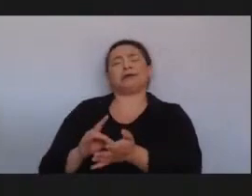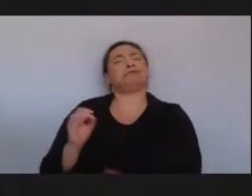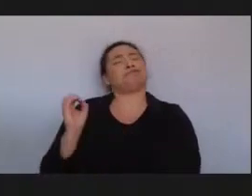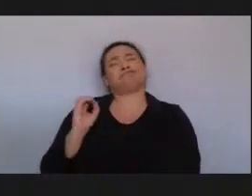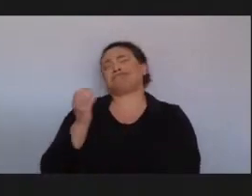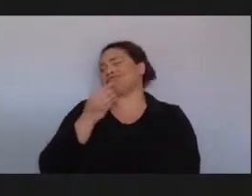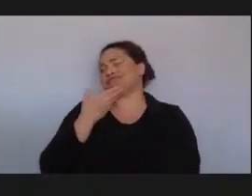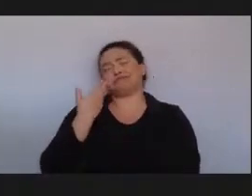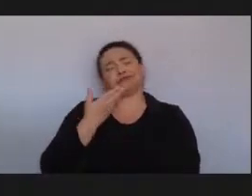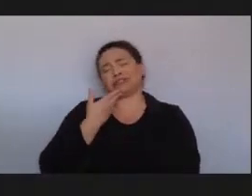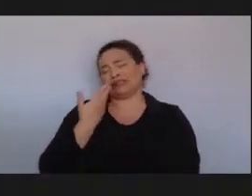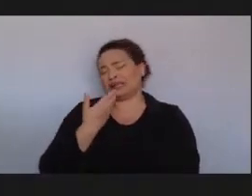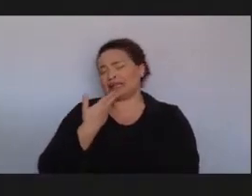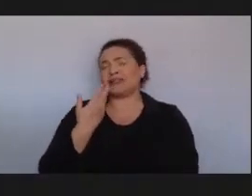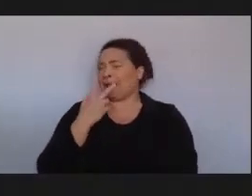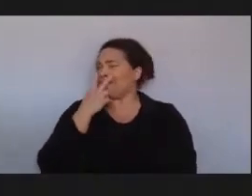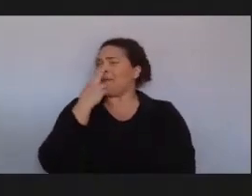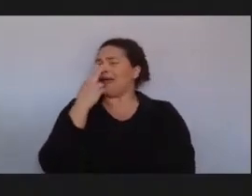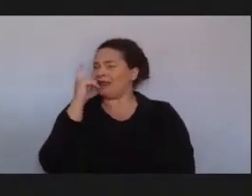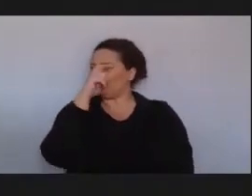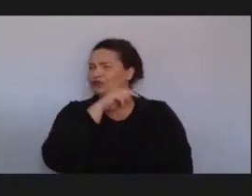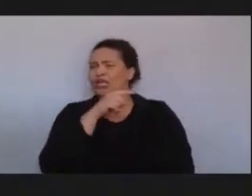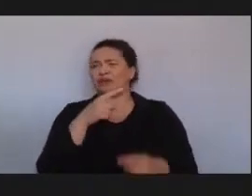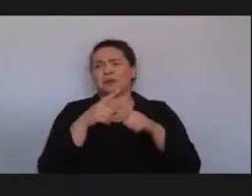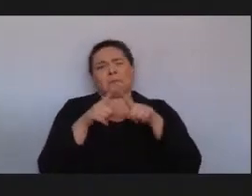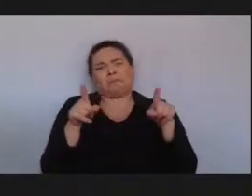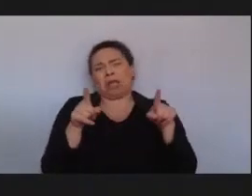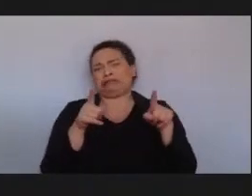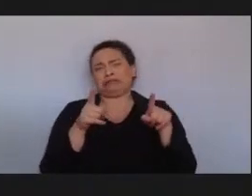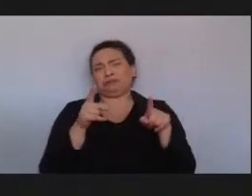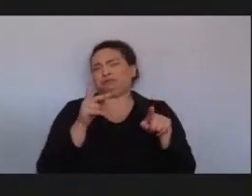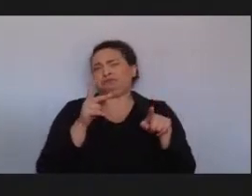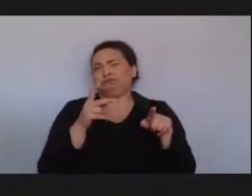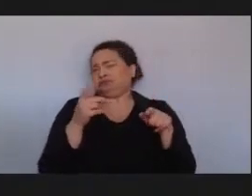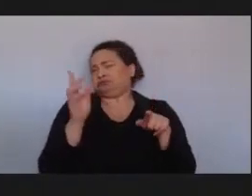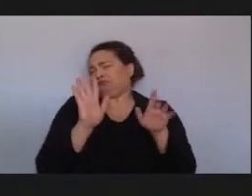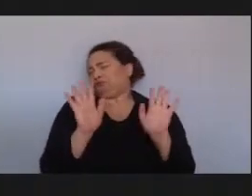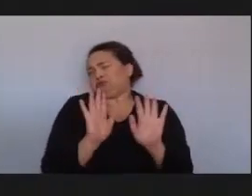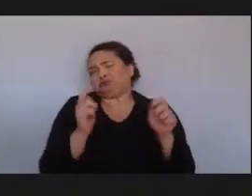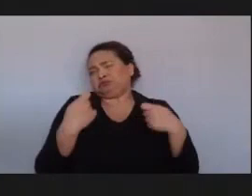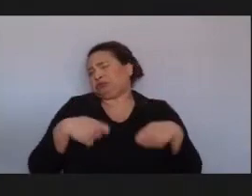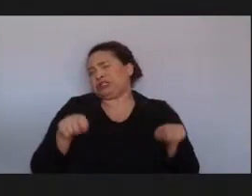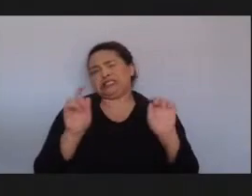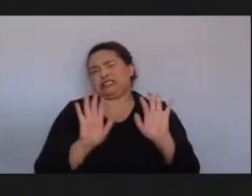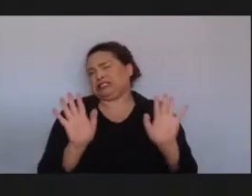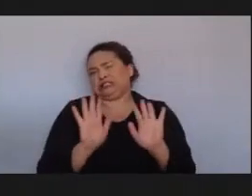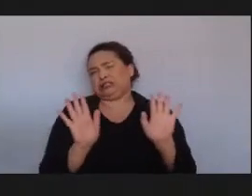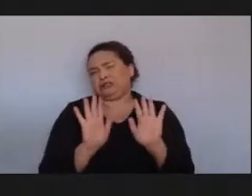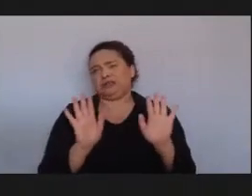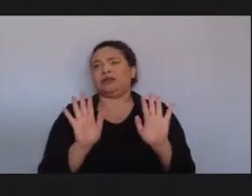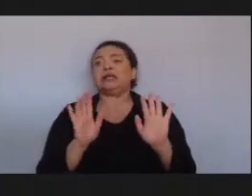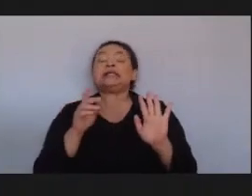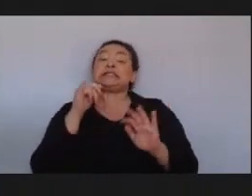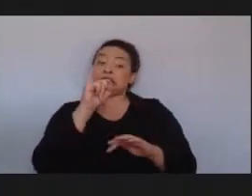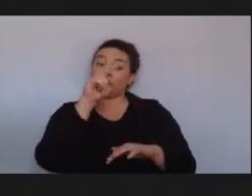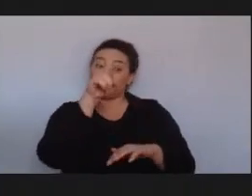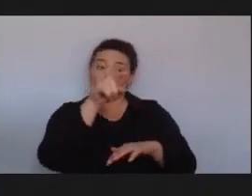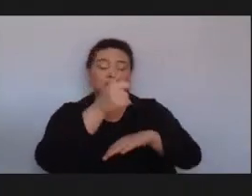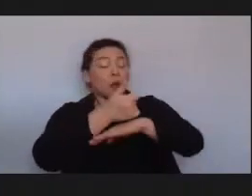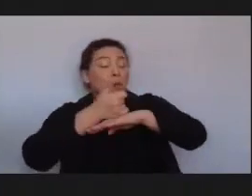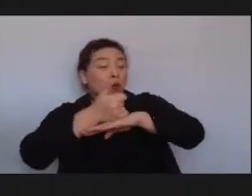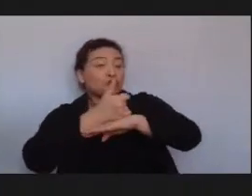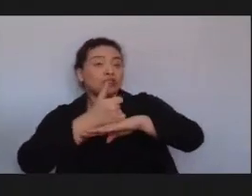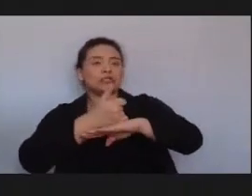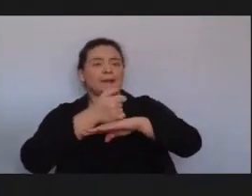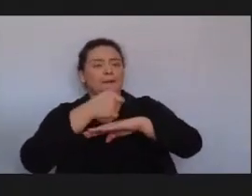to be. I think if you approach professional development from the point of view of this is going to help you make things, if not